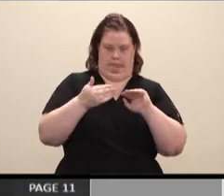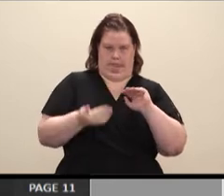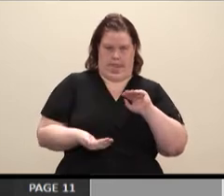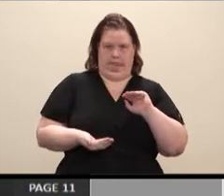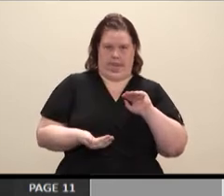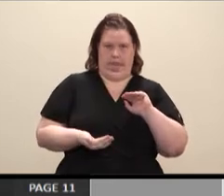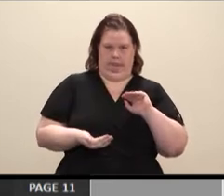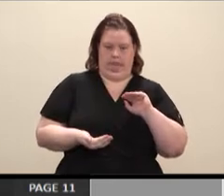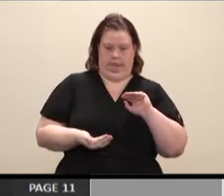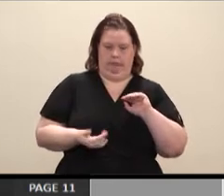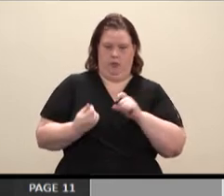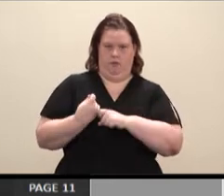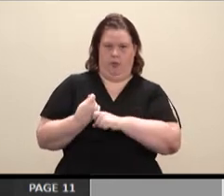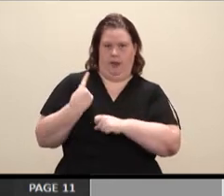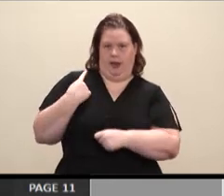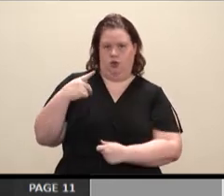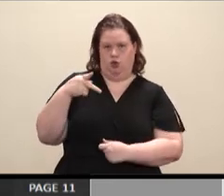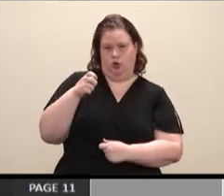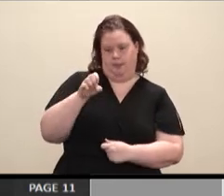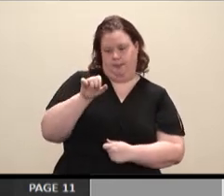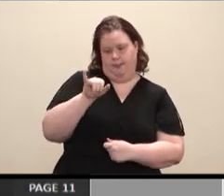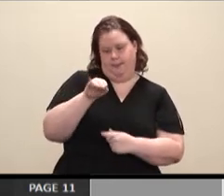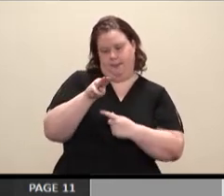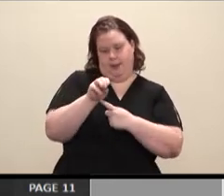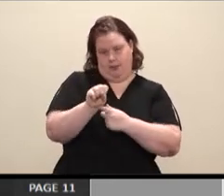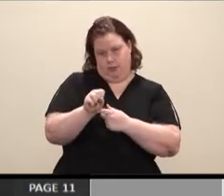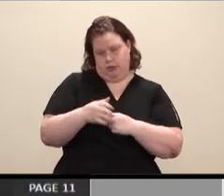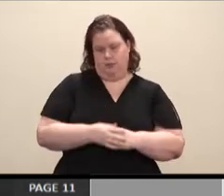from fall PEAMS of last year.